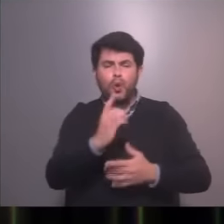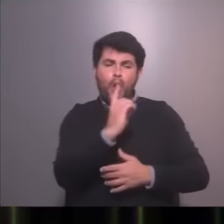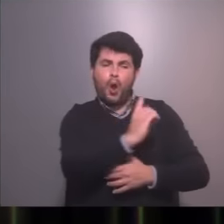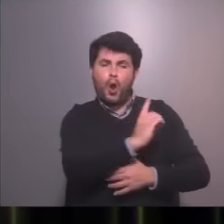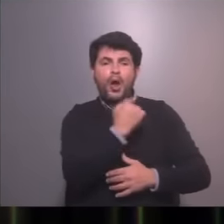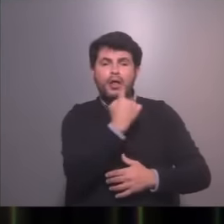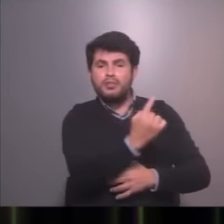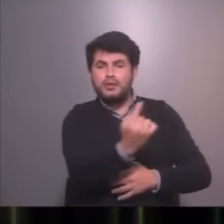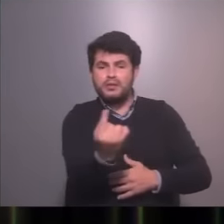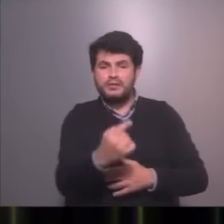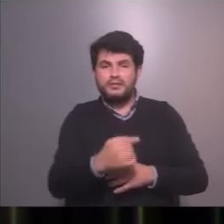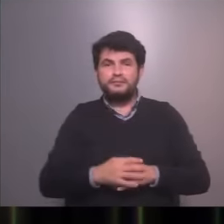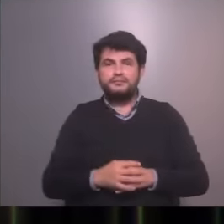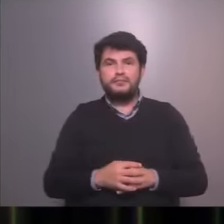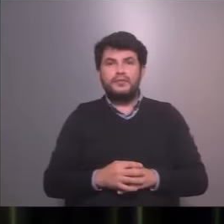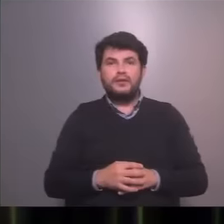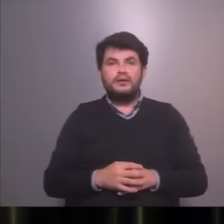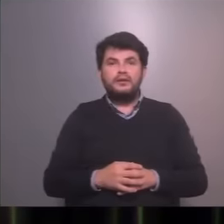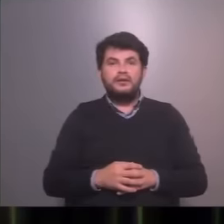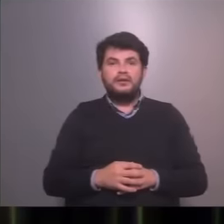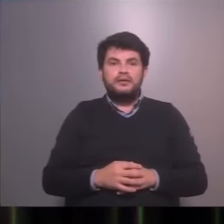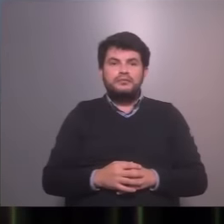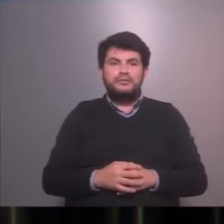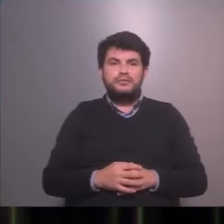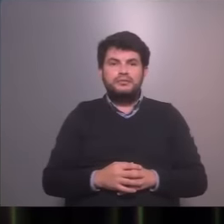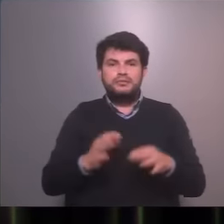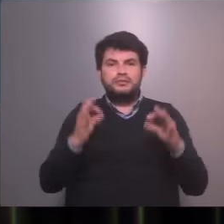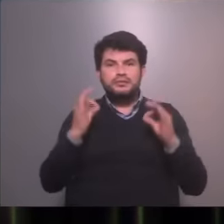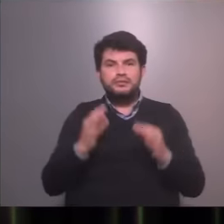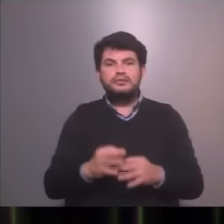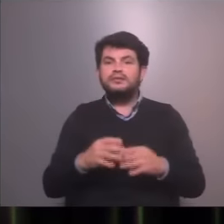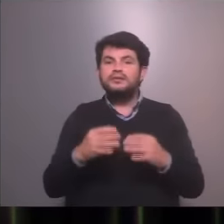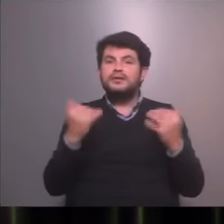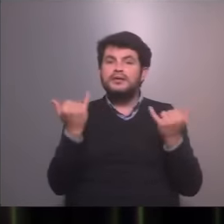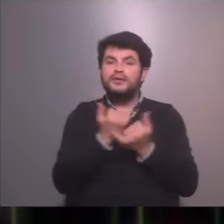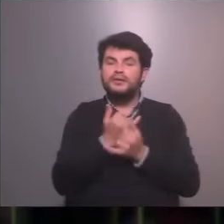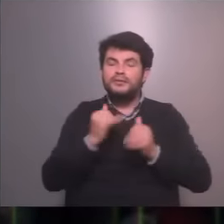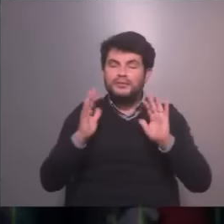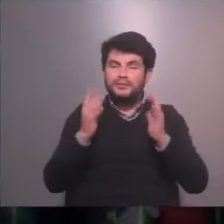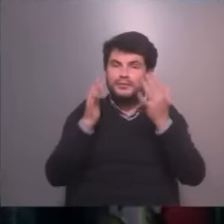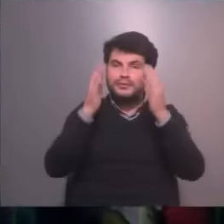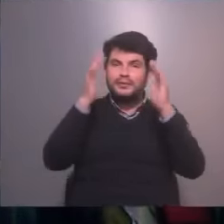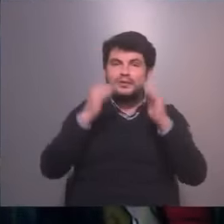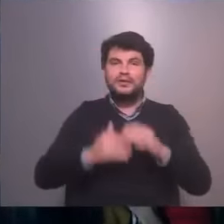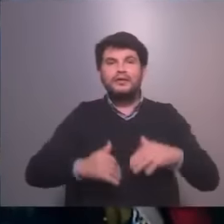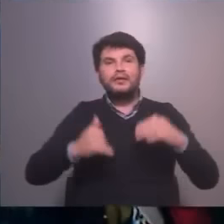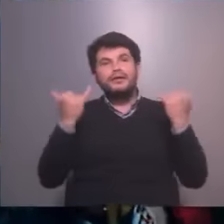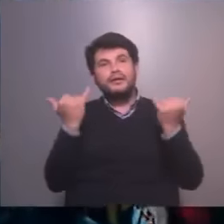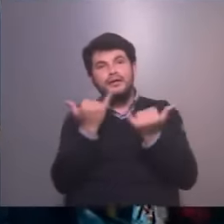mi hora." Su madre dice a los sirvientes: "Haced lo que él os diga."